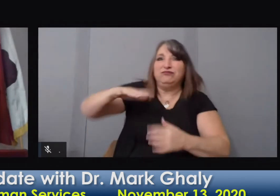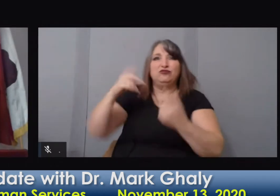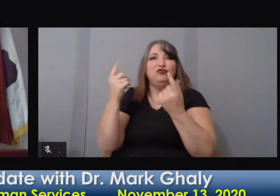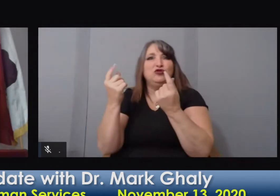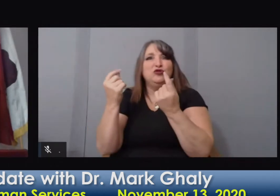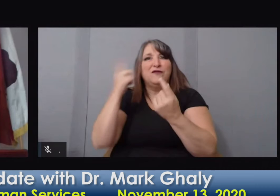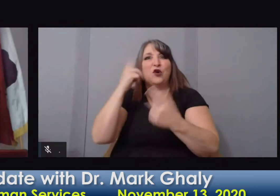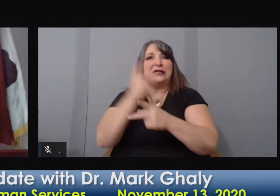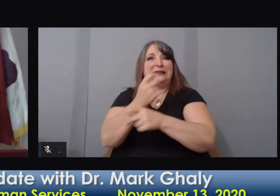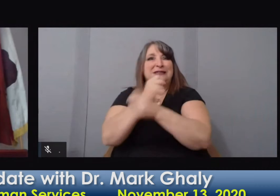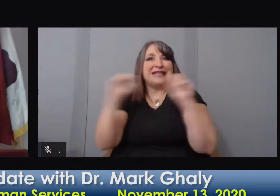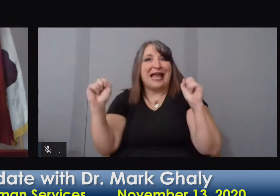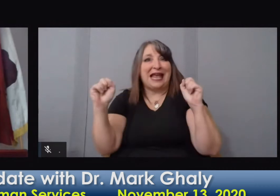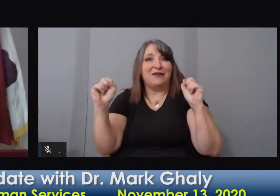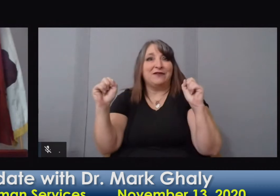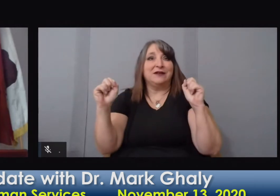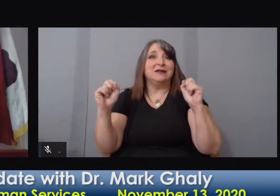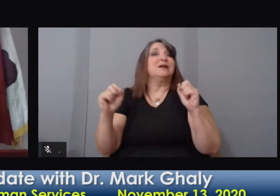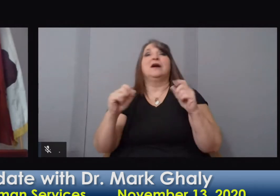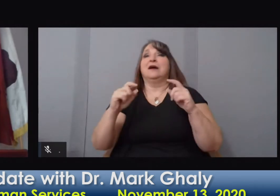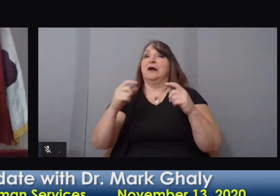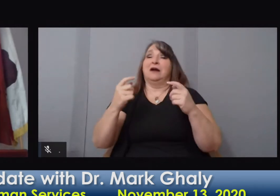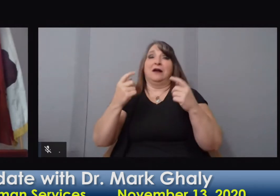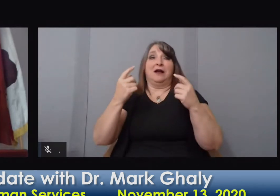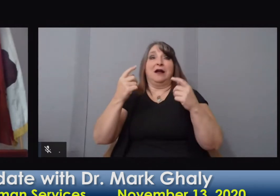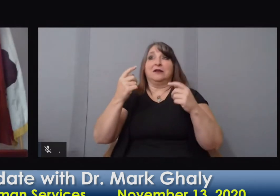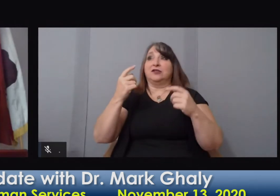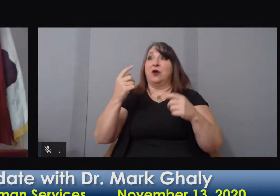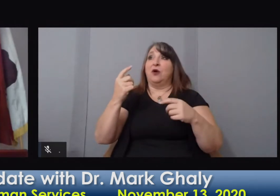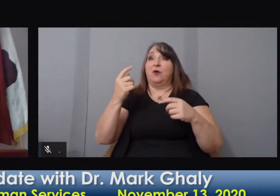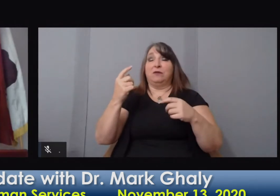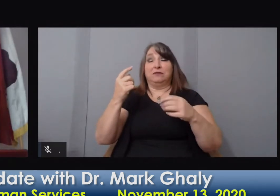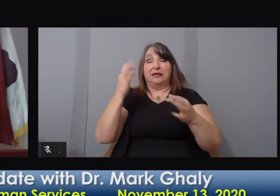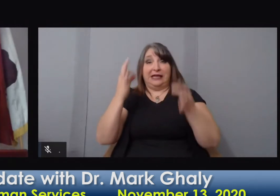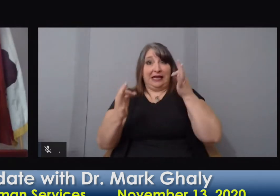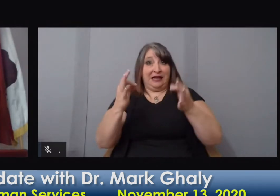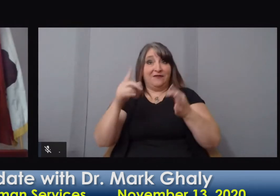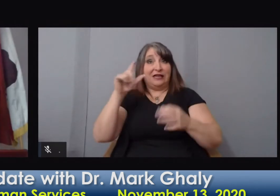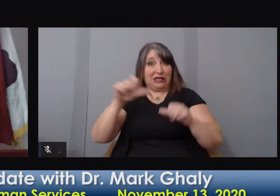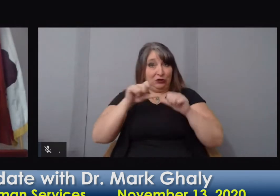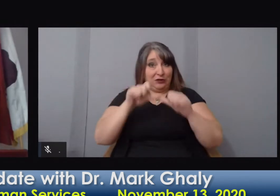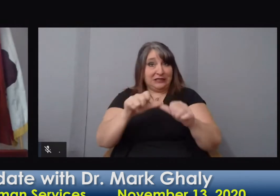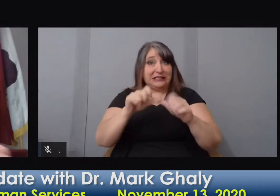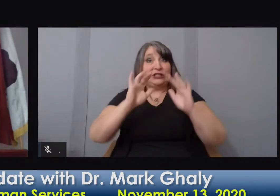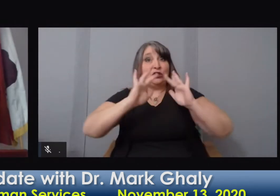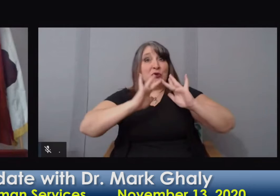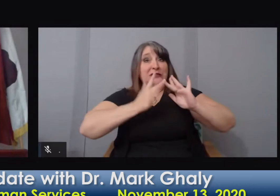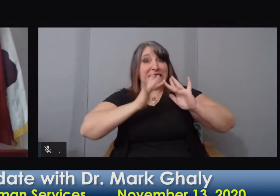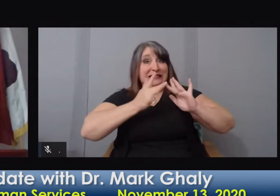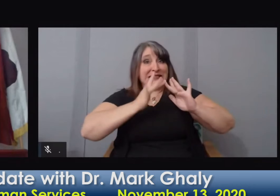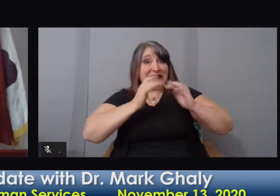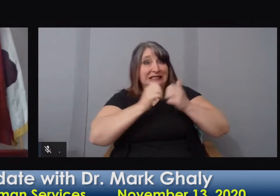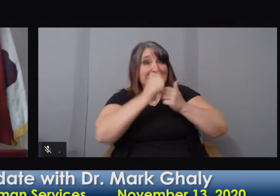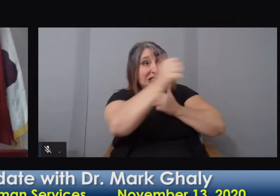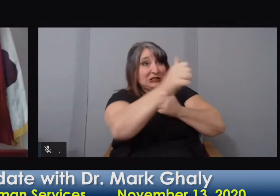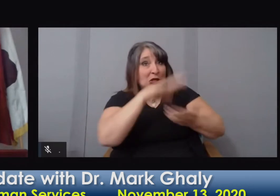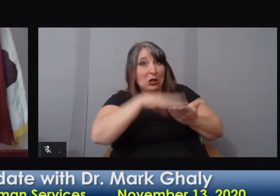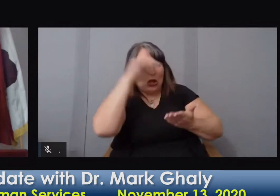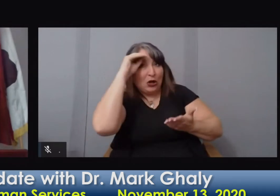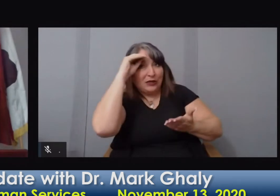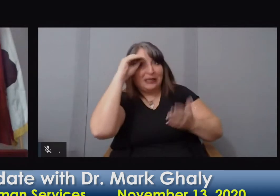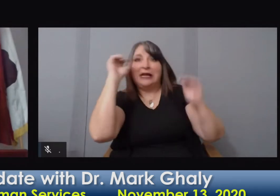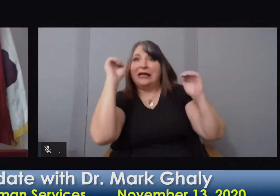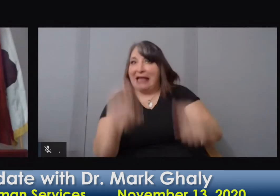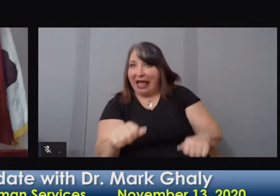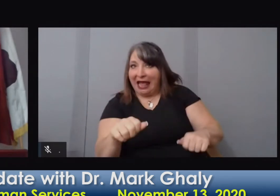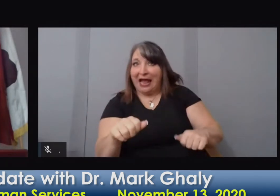distance learning as an option when schools or cohorts in a school need to sort of go back to distance learning. So